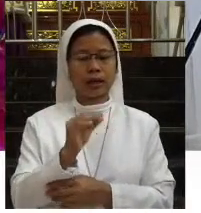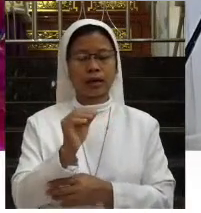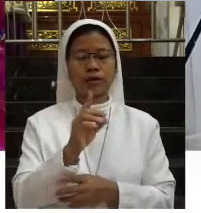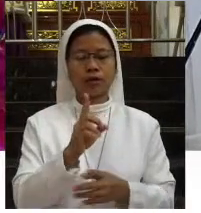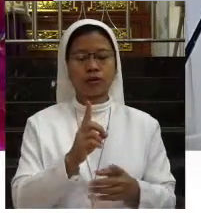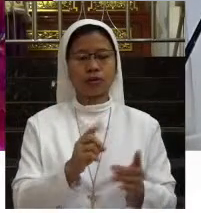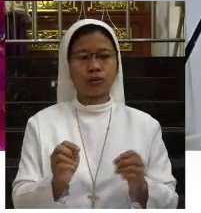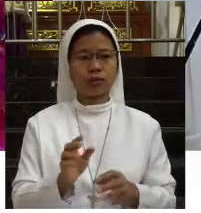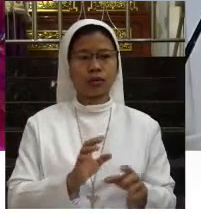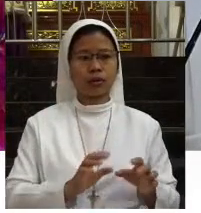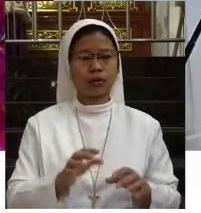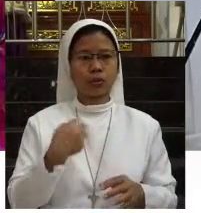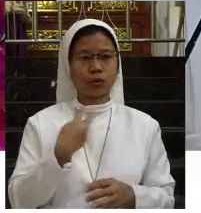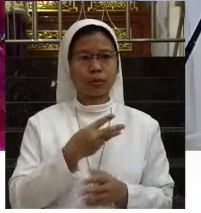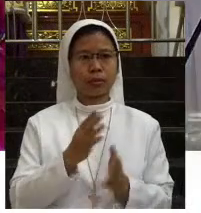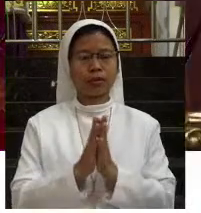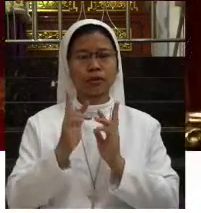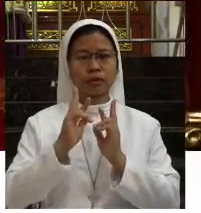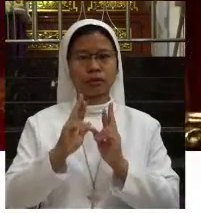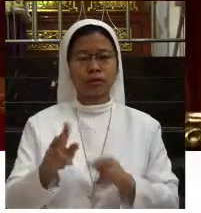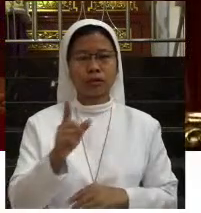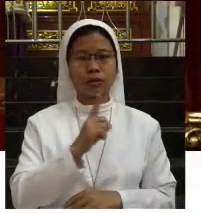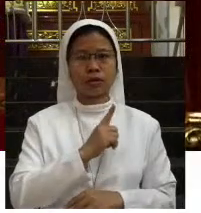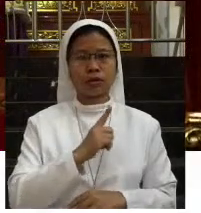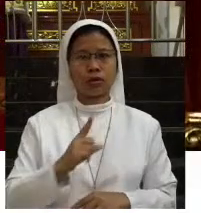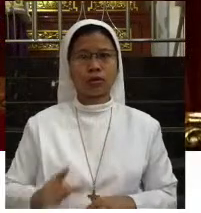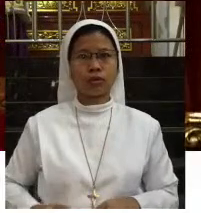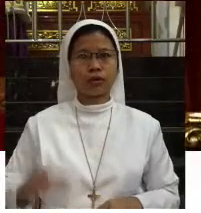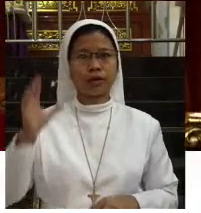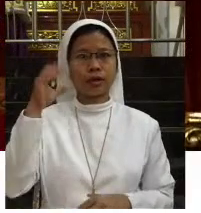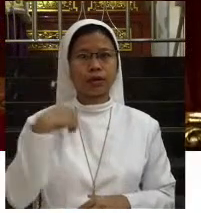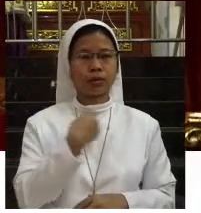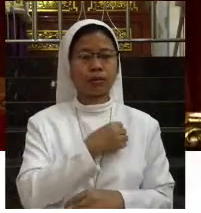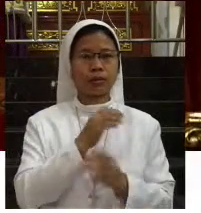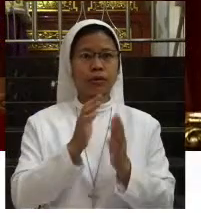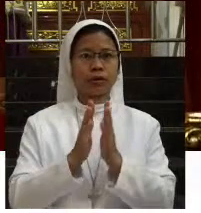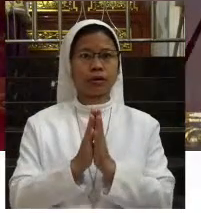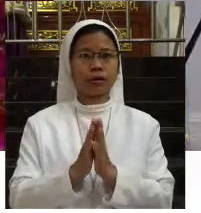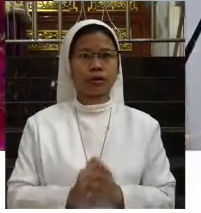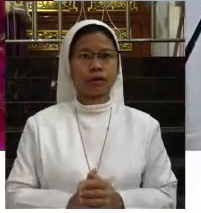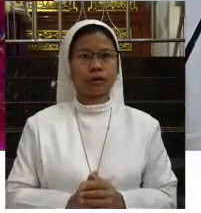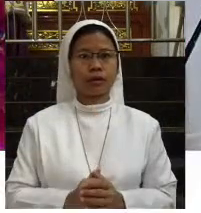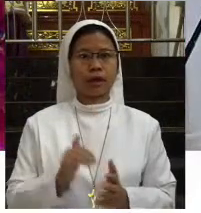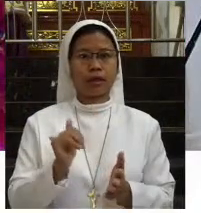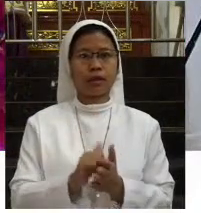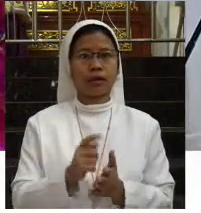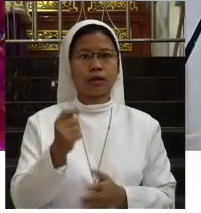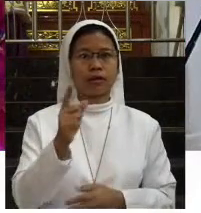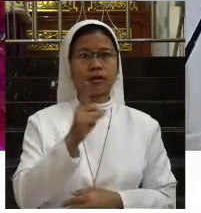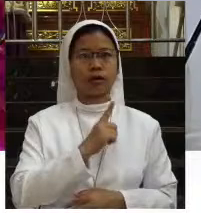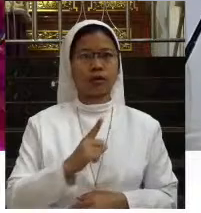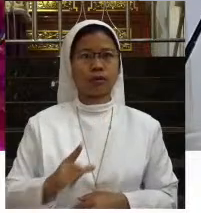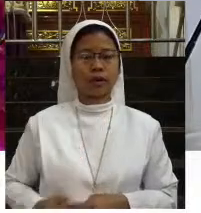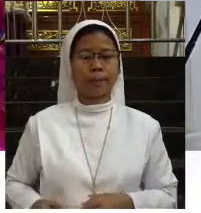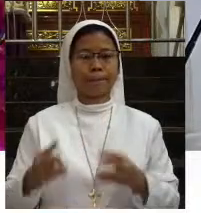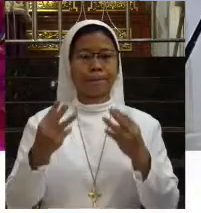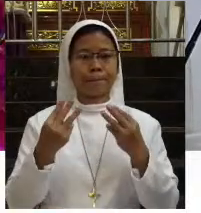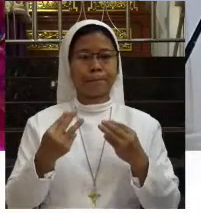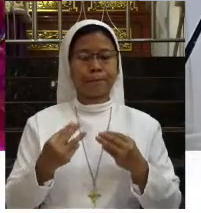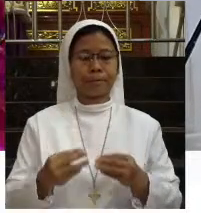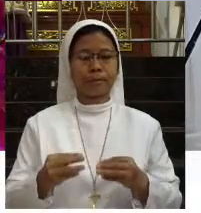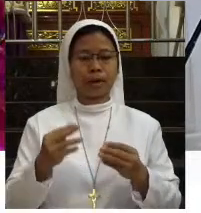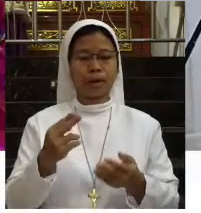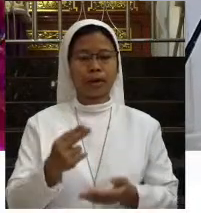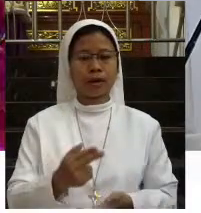actions, we pray. Lord, hear our prayer. That the Lord may preserve our